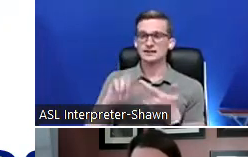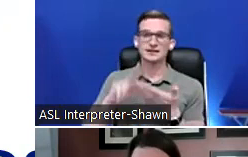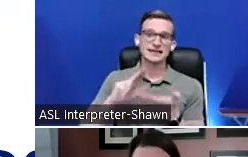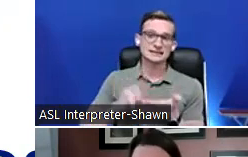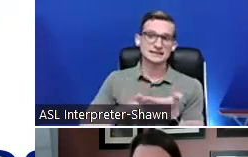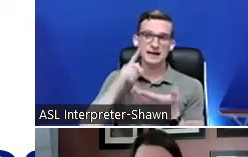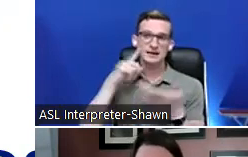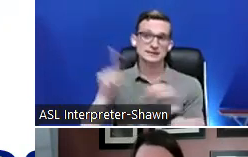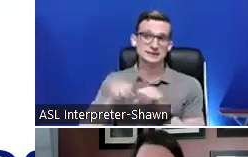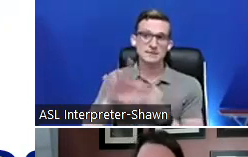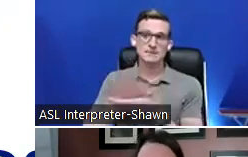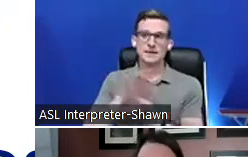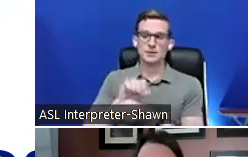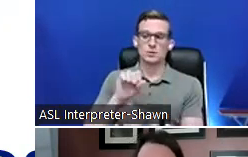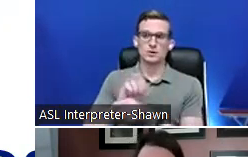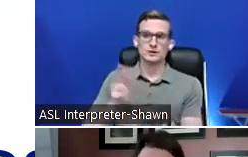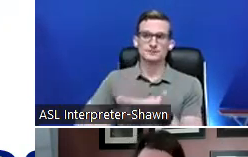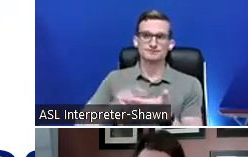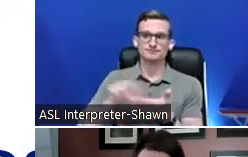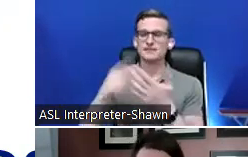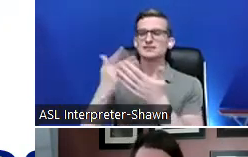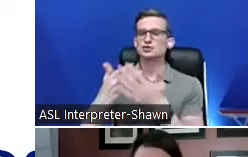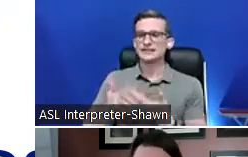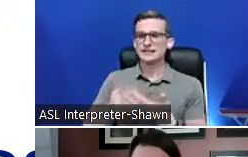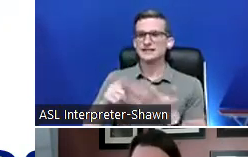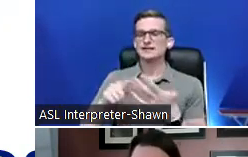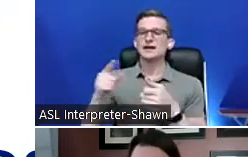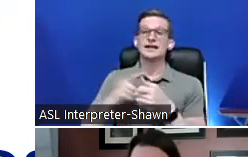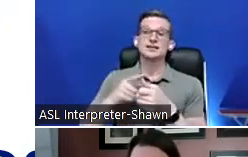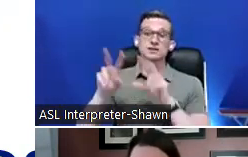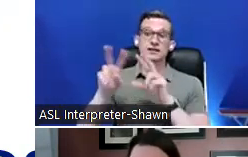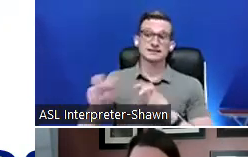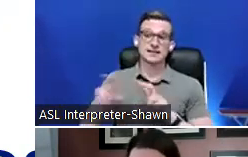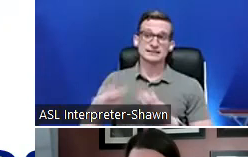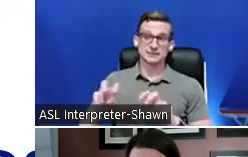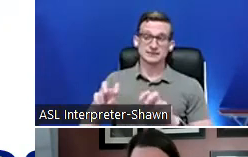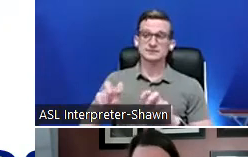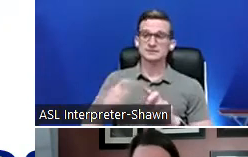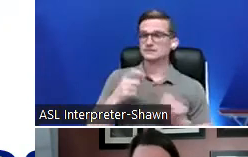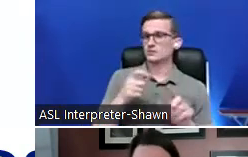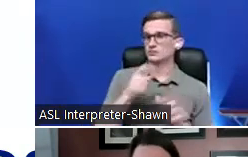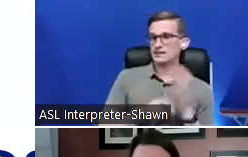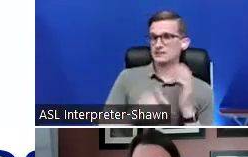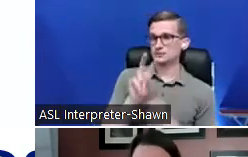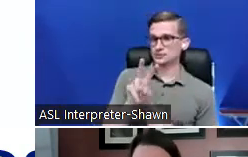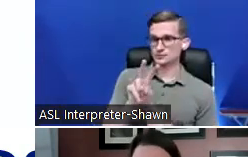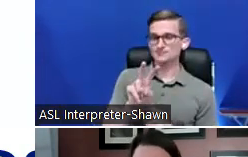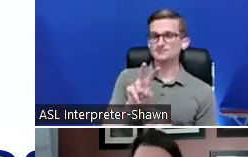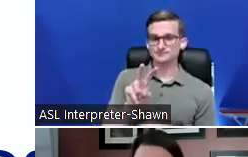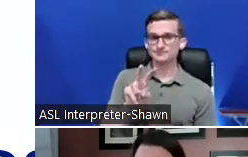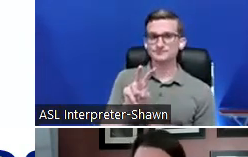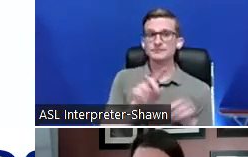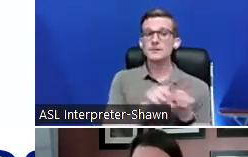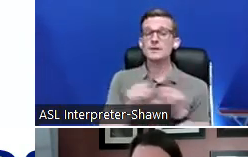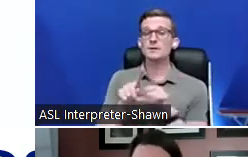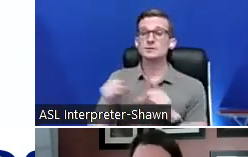paperwork, screenings, and the initial assessment as defined in Chapter 2, as well as the initial